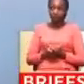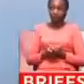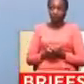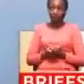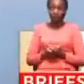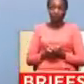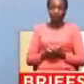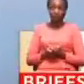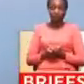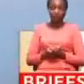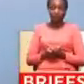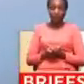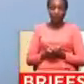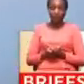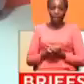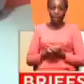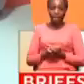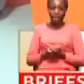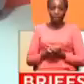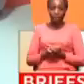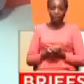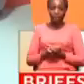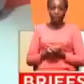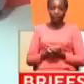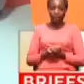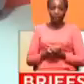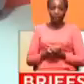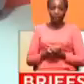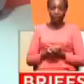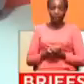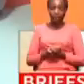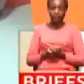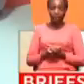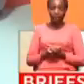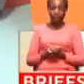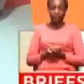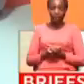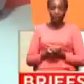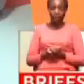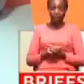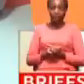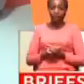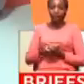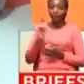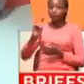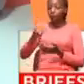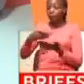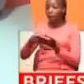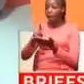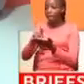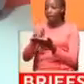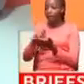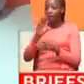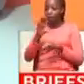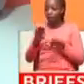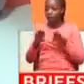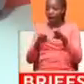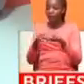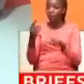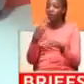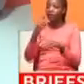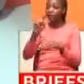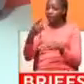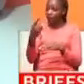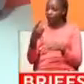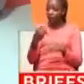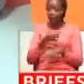camel for 100,000. I bought a camel for 100,000. 100K just went like that. Okay. Yeah, and